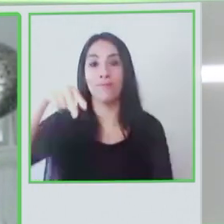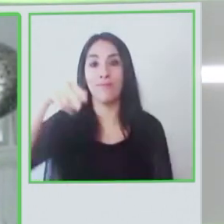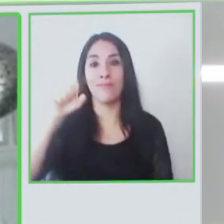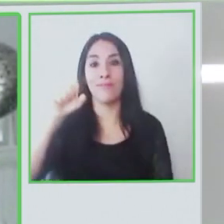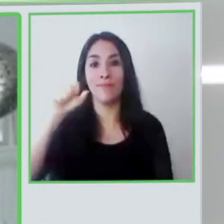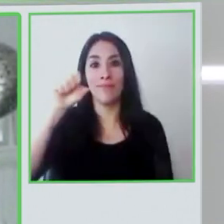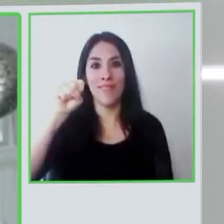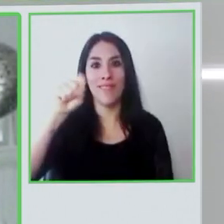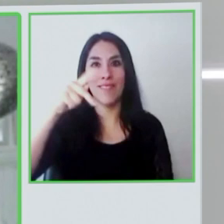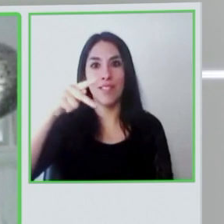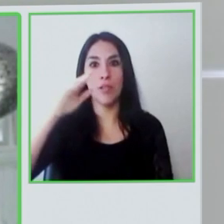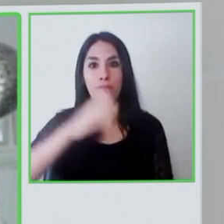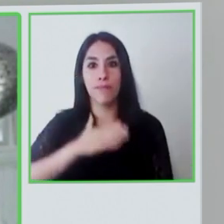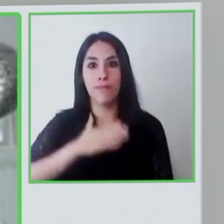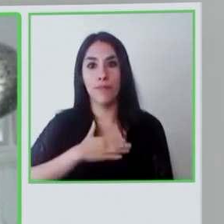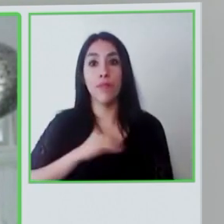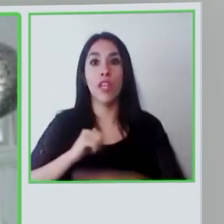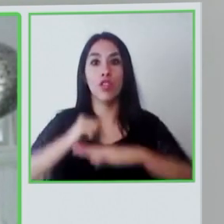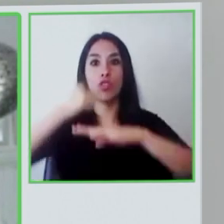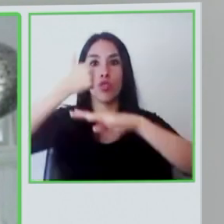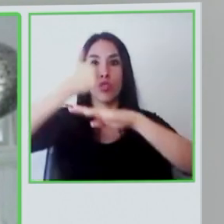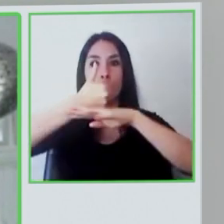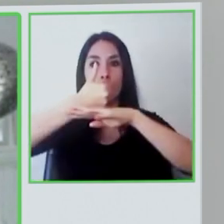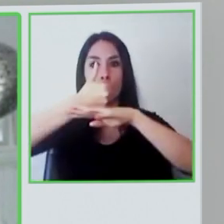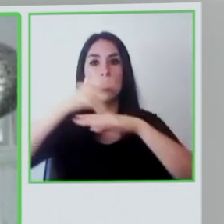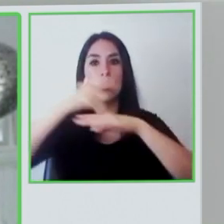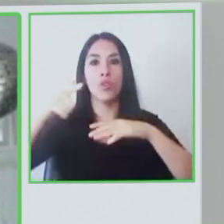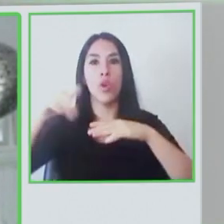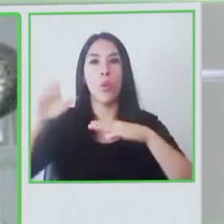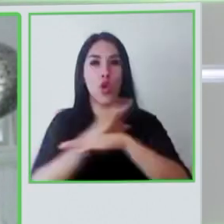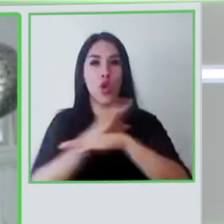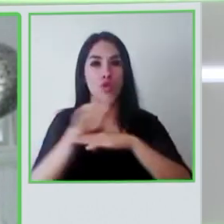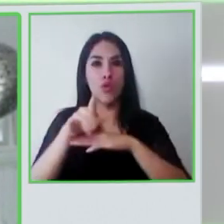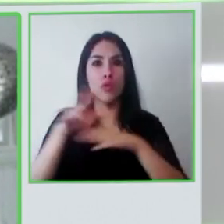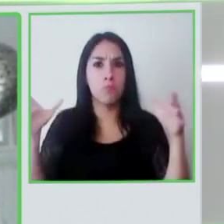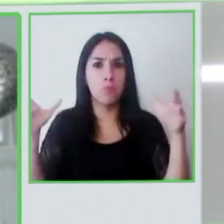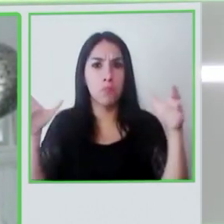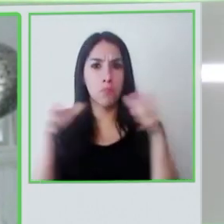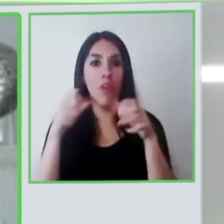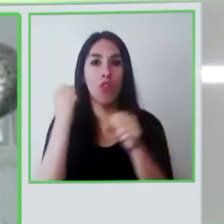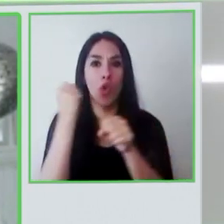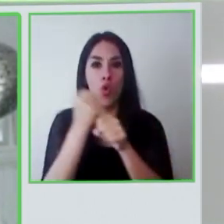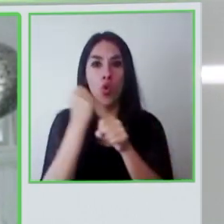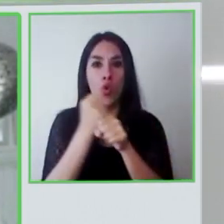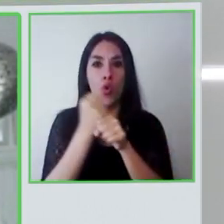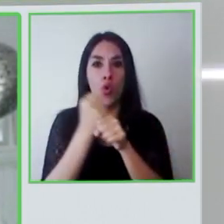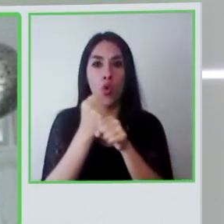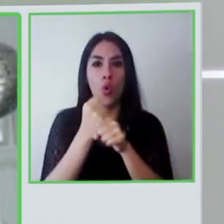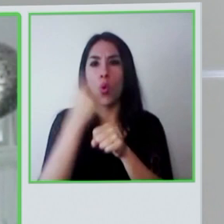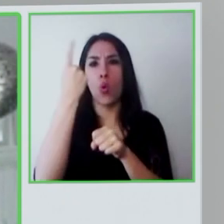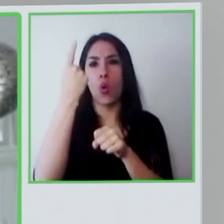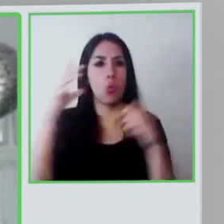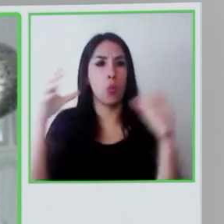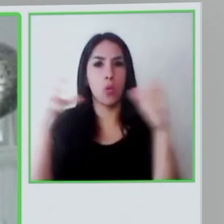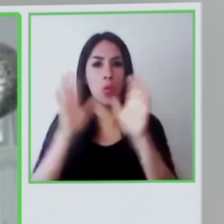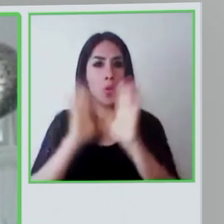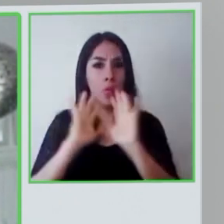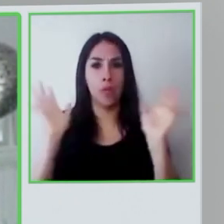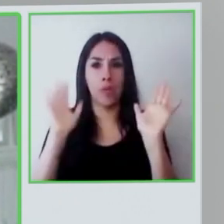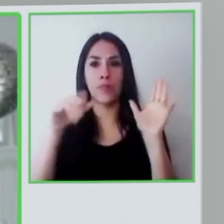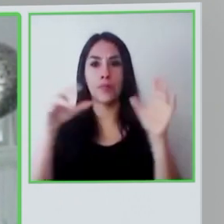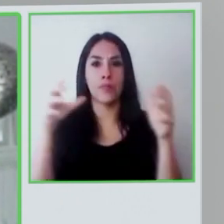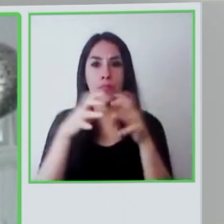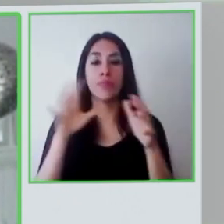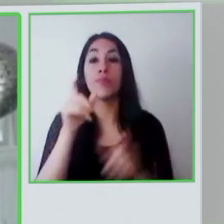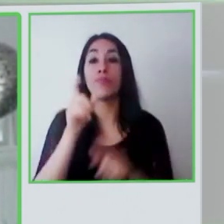Purple Space's CEO, which is the only network in the world, that employment network that employs people